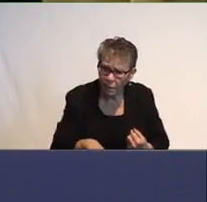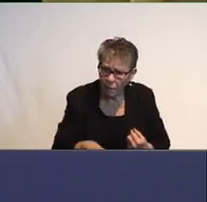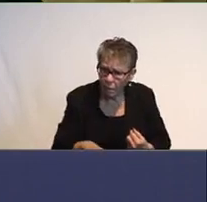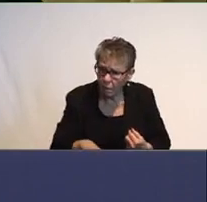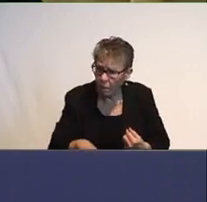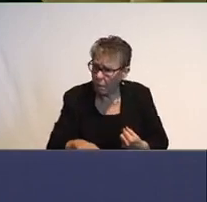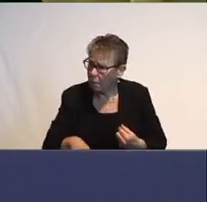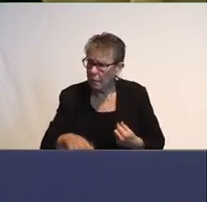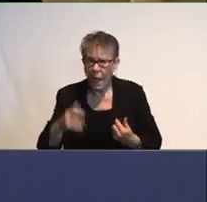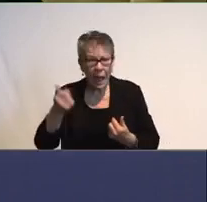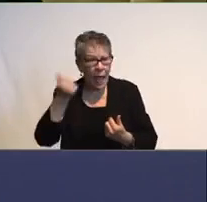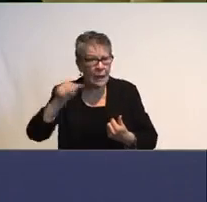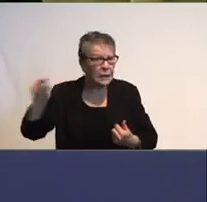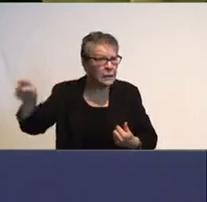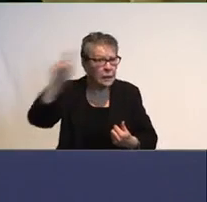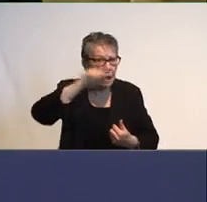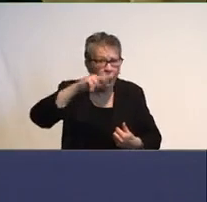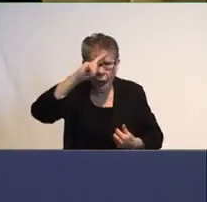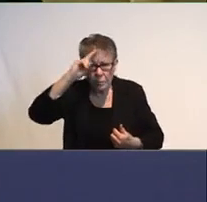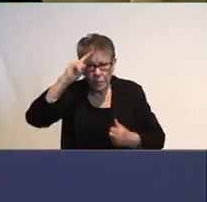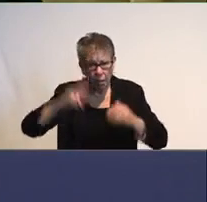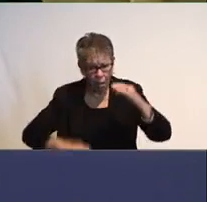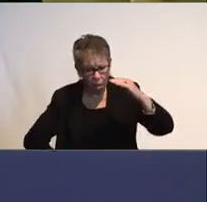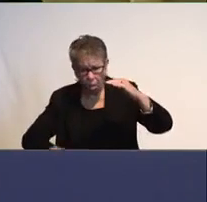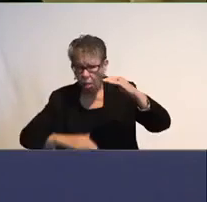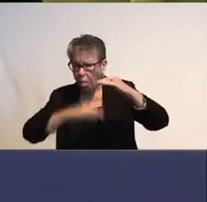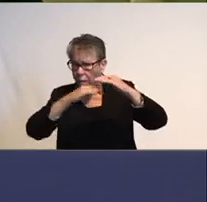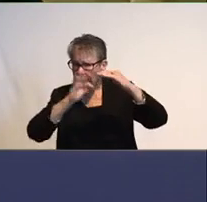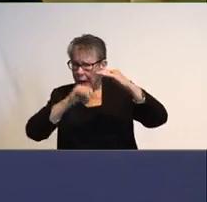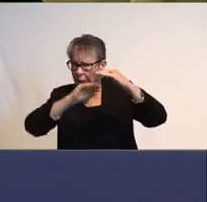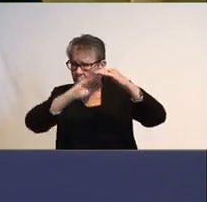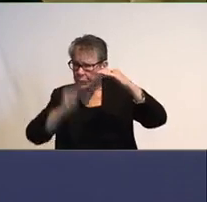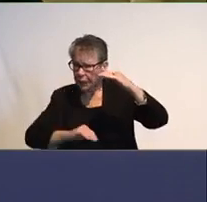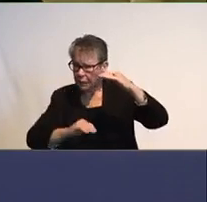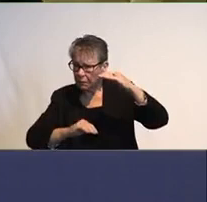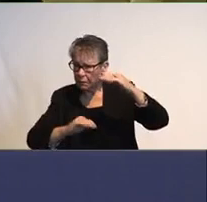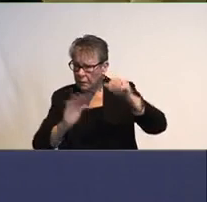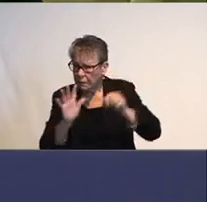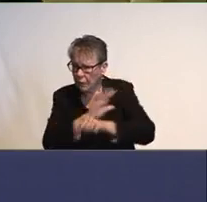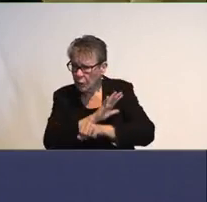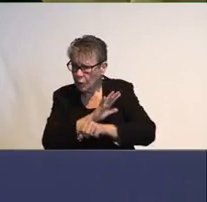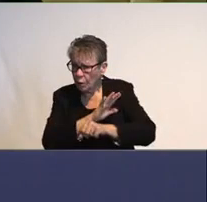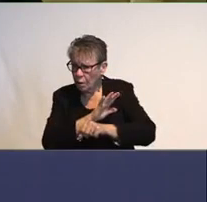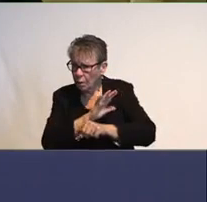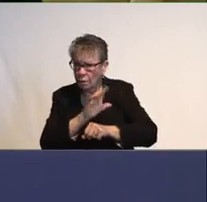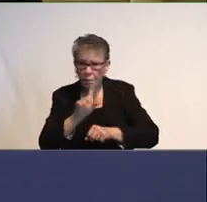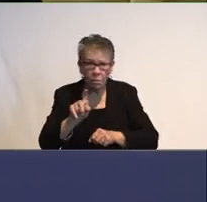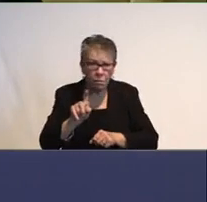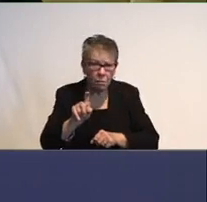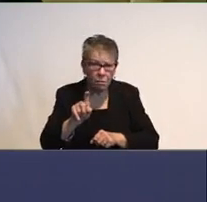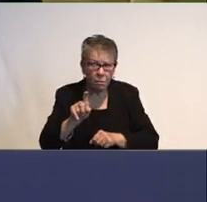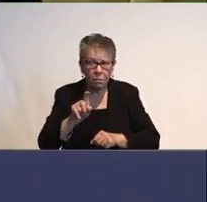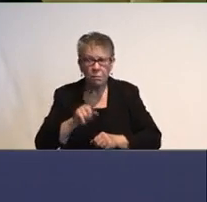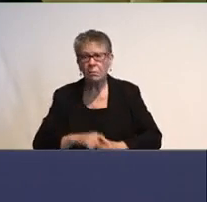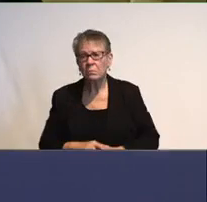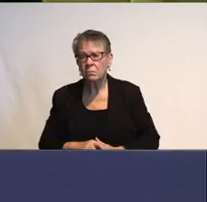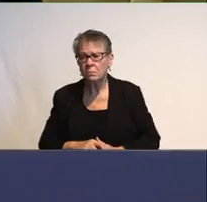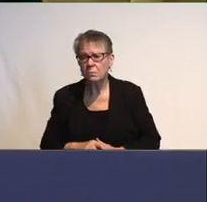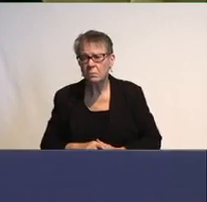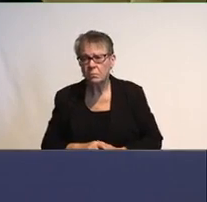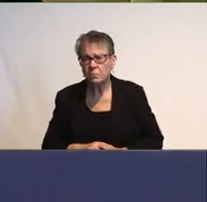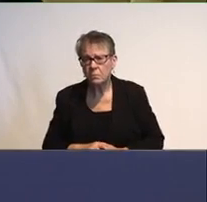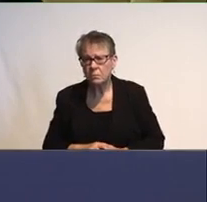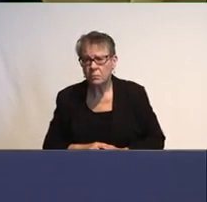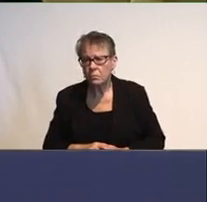overreacting to an uptick of about 200 hospitalizations over the last week in a state of 9 million people? Governor, you said earlier